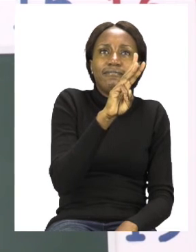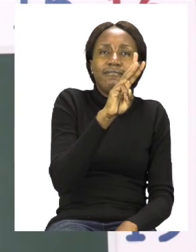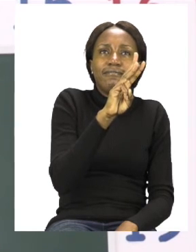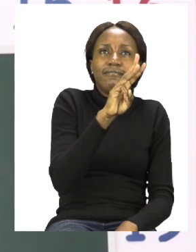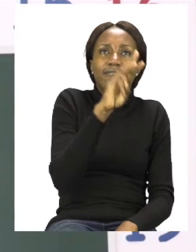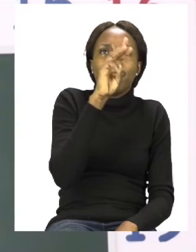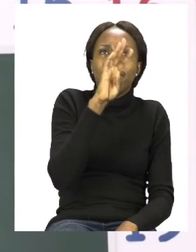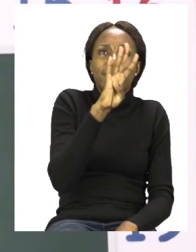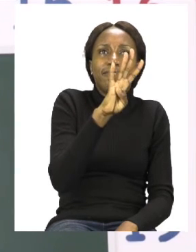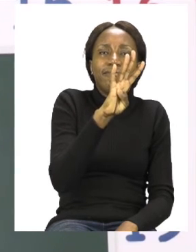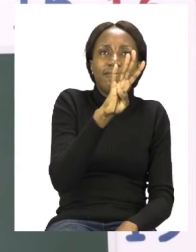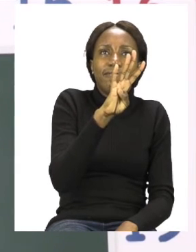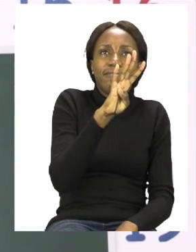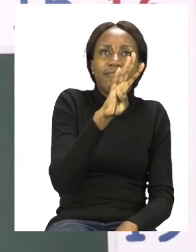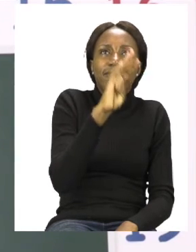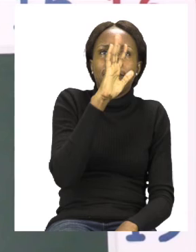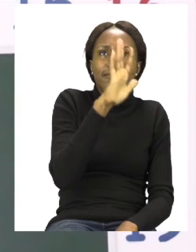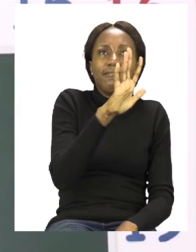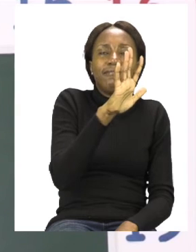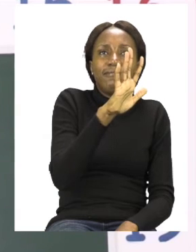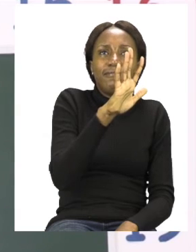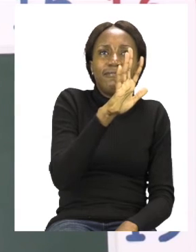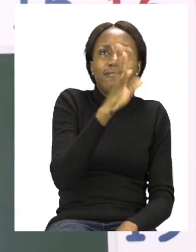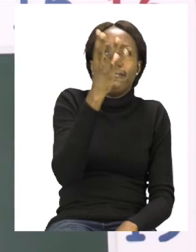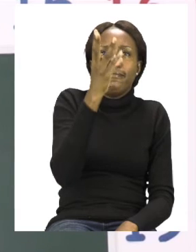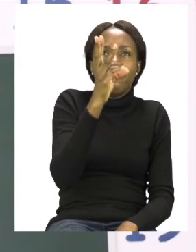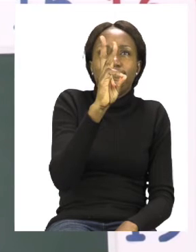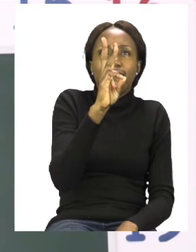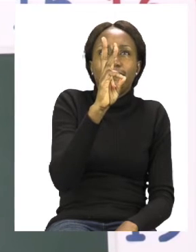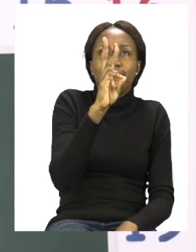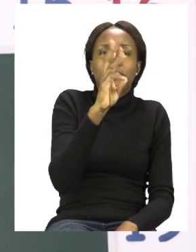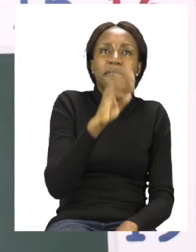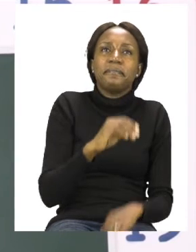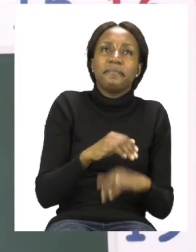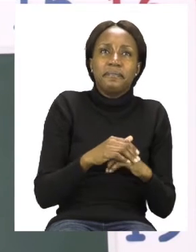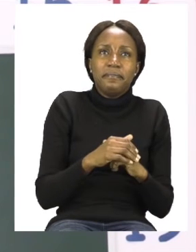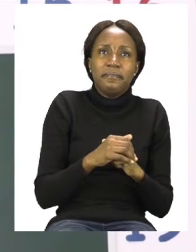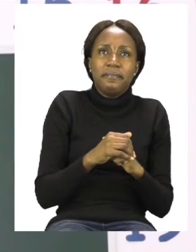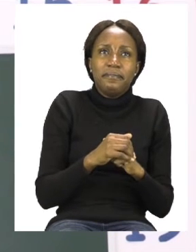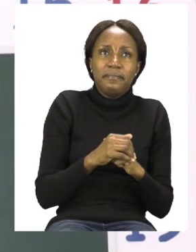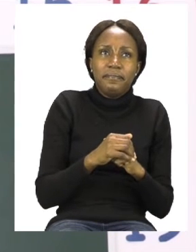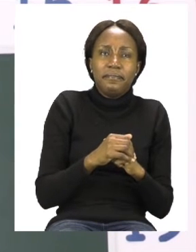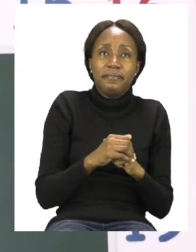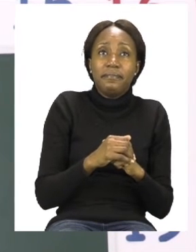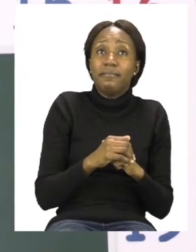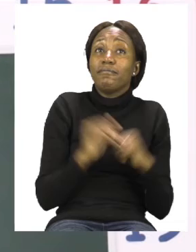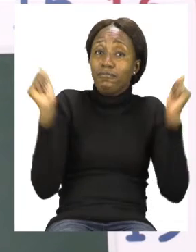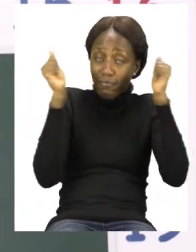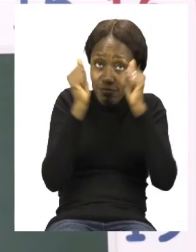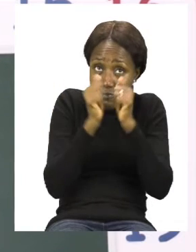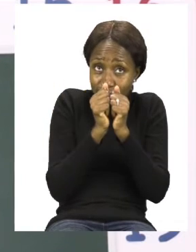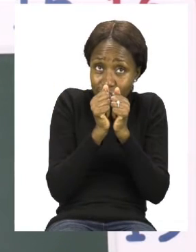3, 4, 5, and 6. If you count all of them